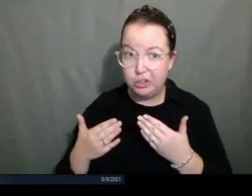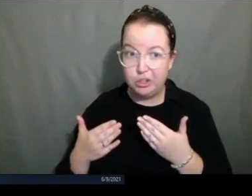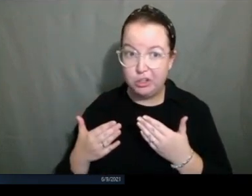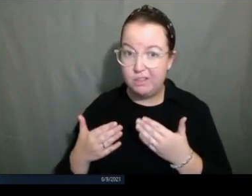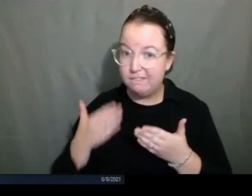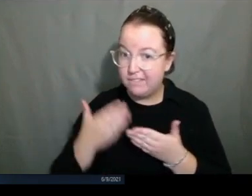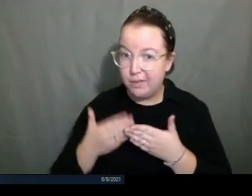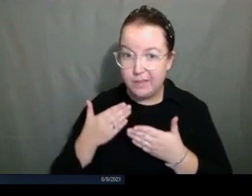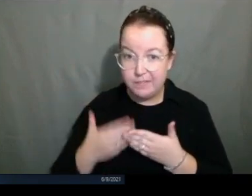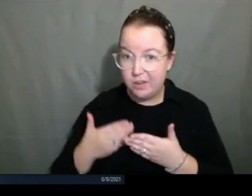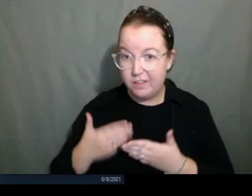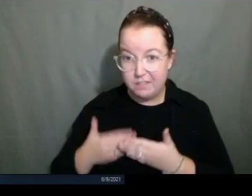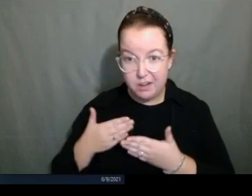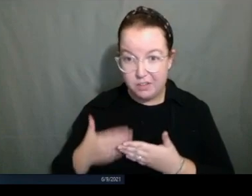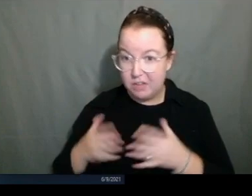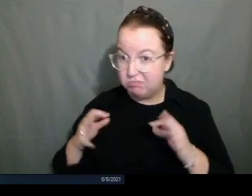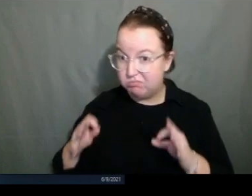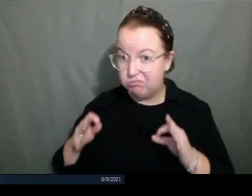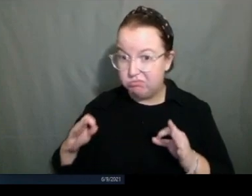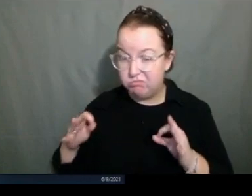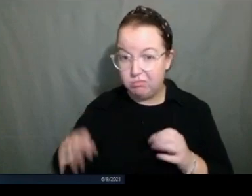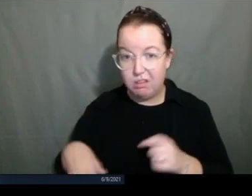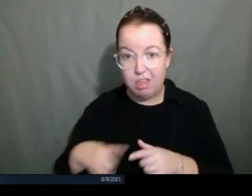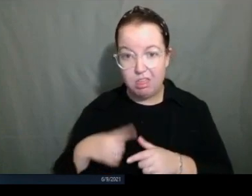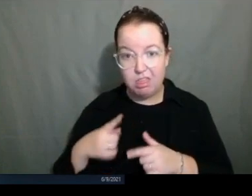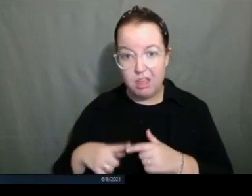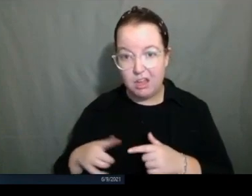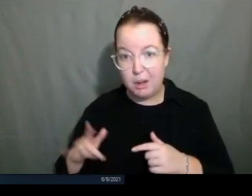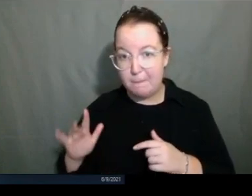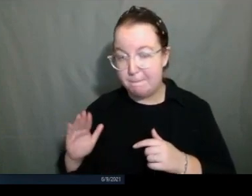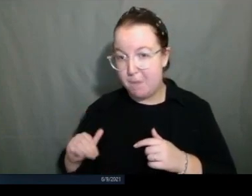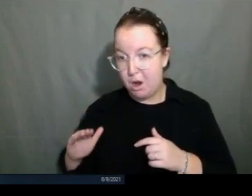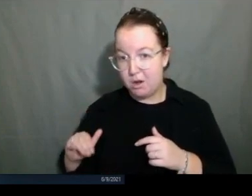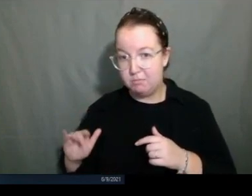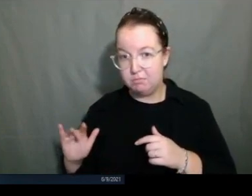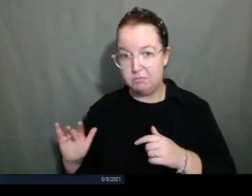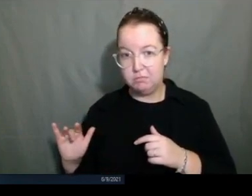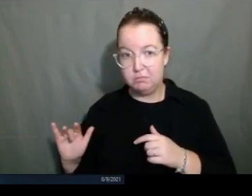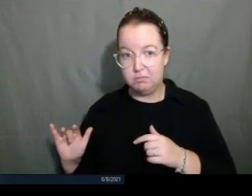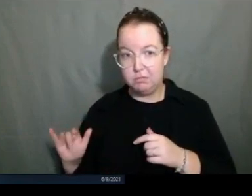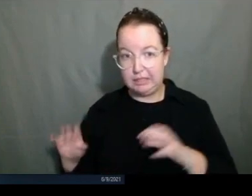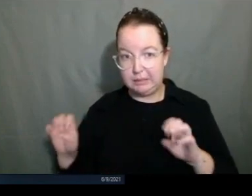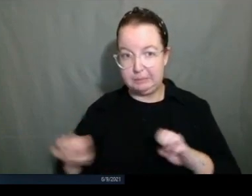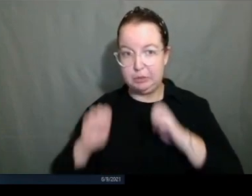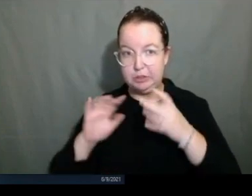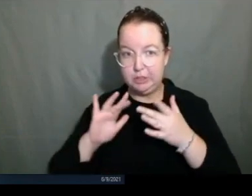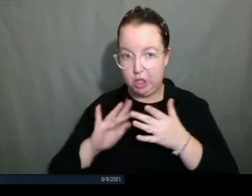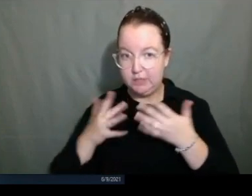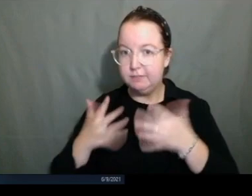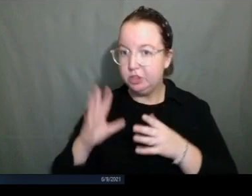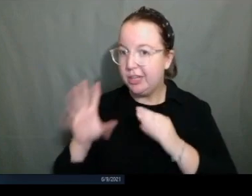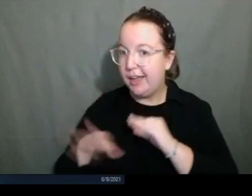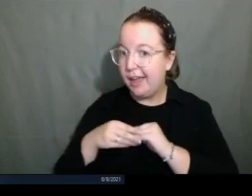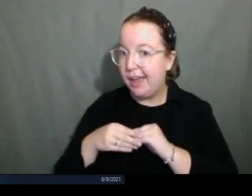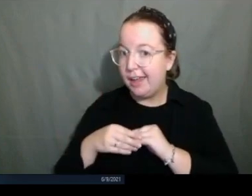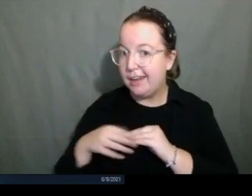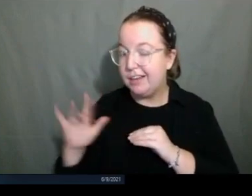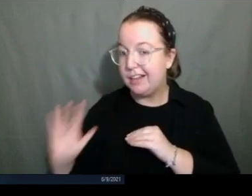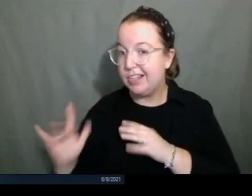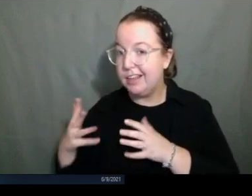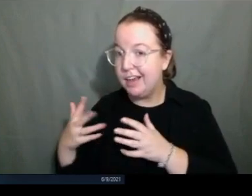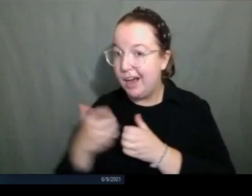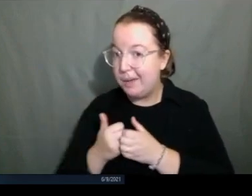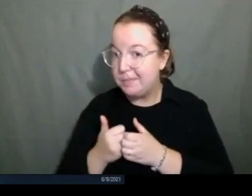phone number, the email address, and then I got down to the bottom. I put a emergency contact in, and when I hit